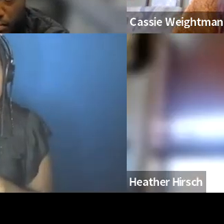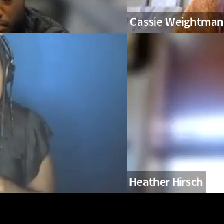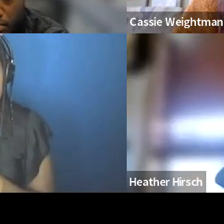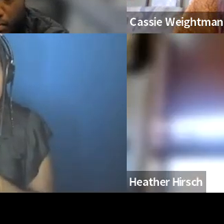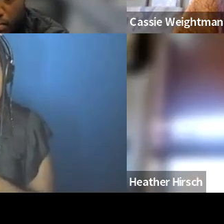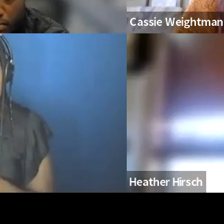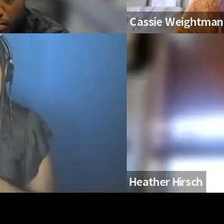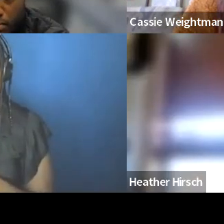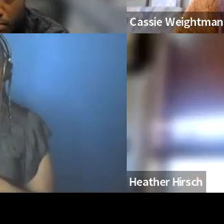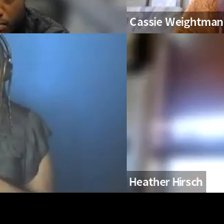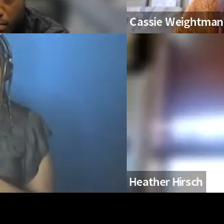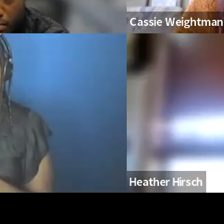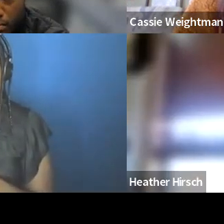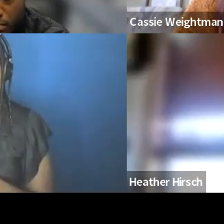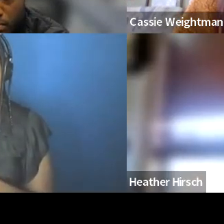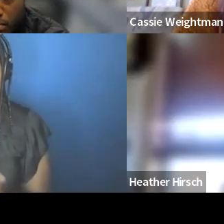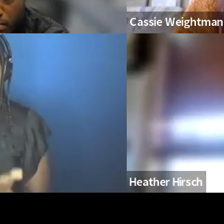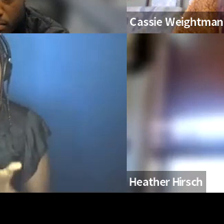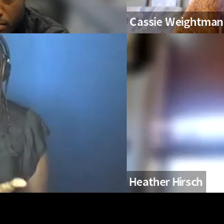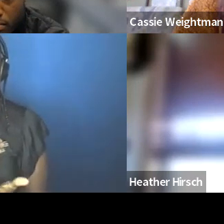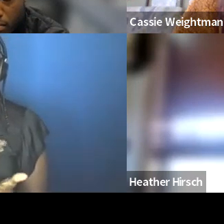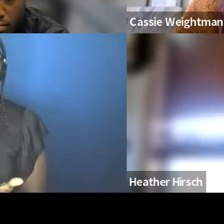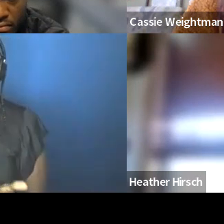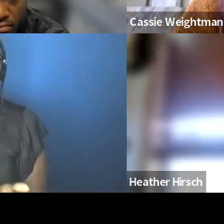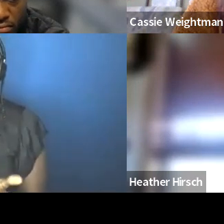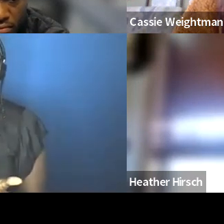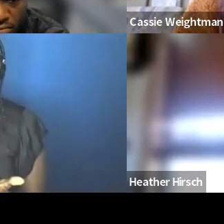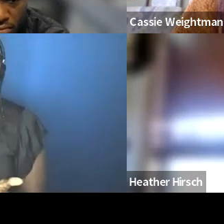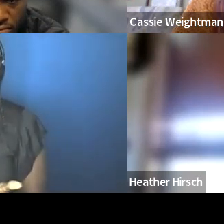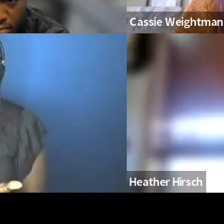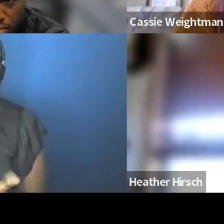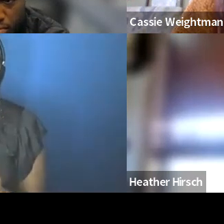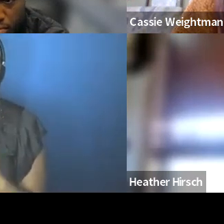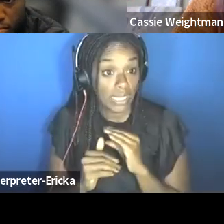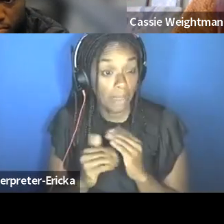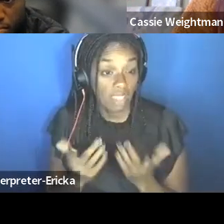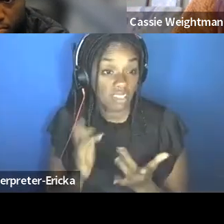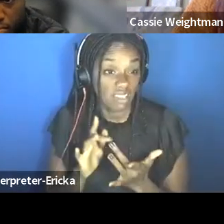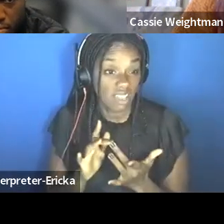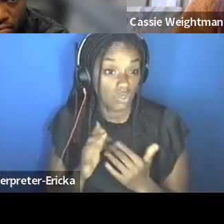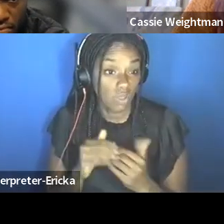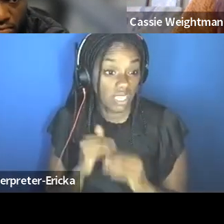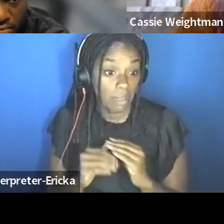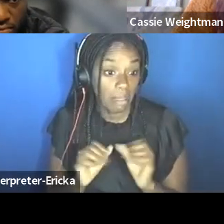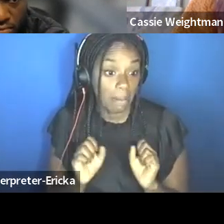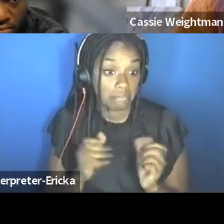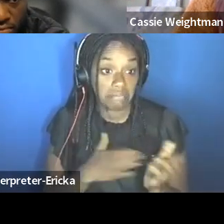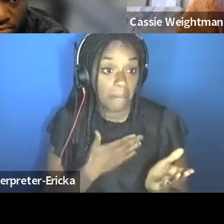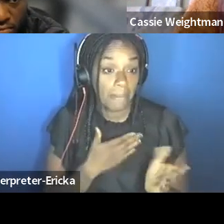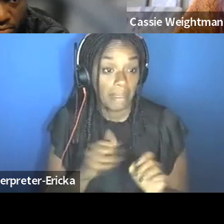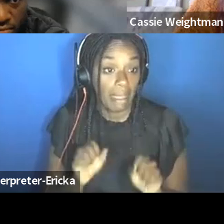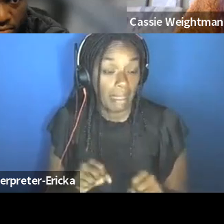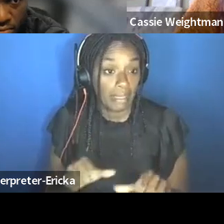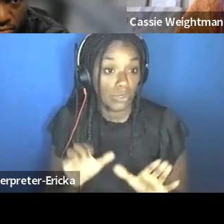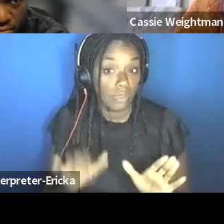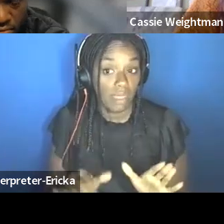Justin, I have a contact at my center. If you want me to connect you via email, I'd be happy to do that. And he could talk with you about it